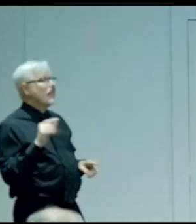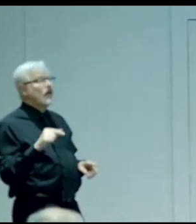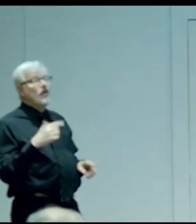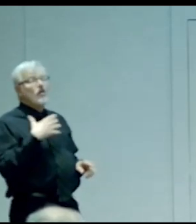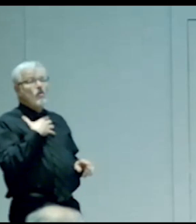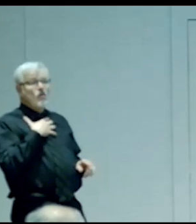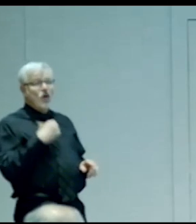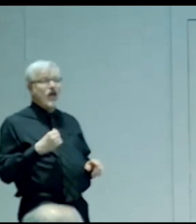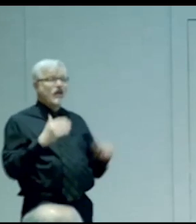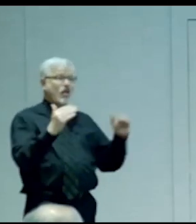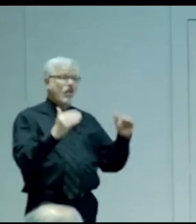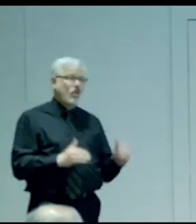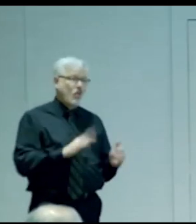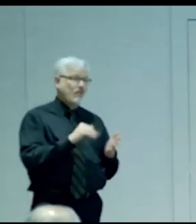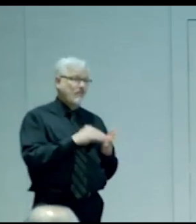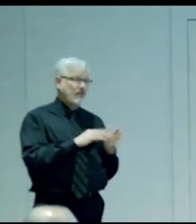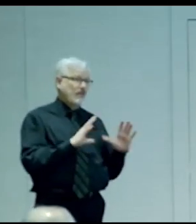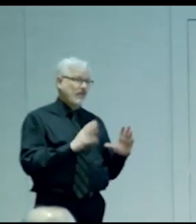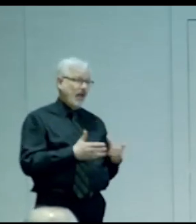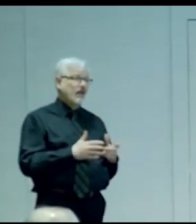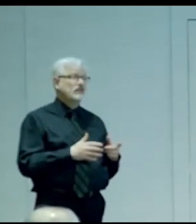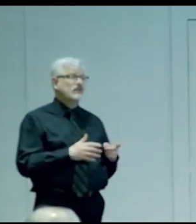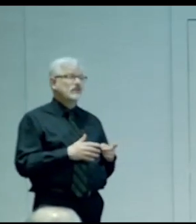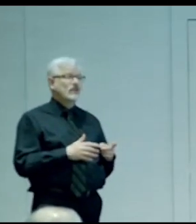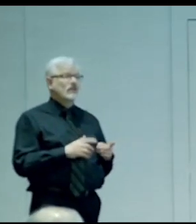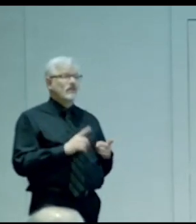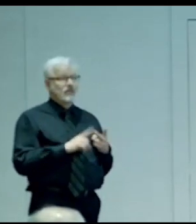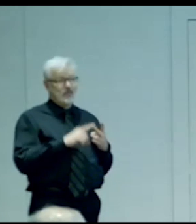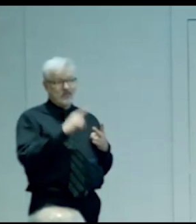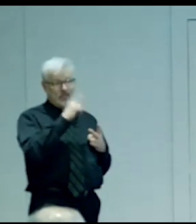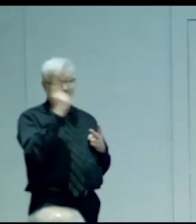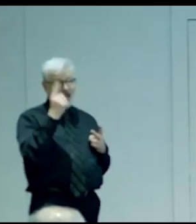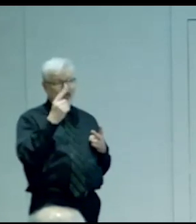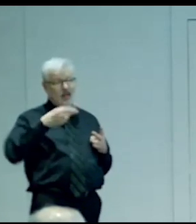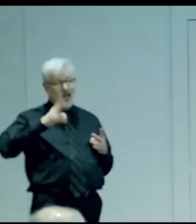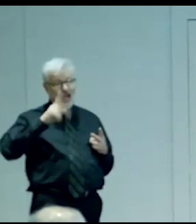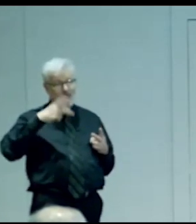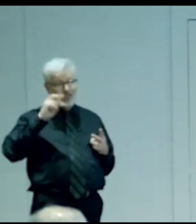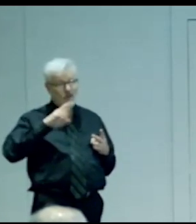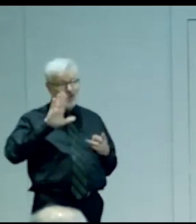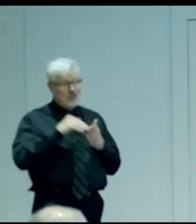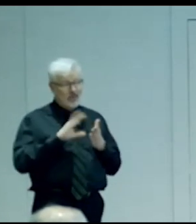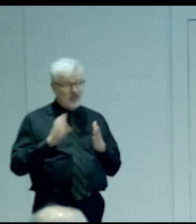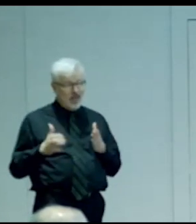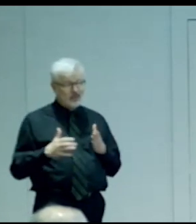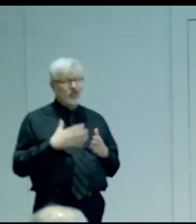white lower middle class, the black upper middle class, the white upper